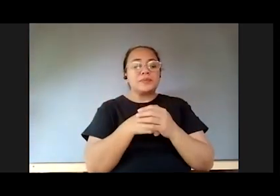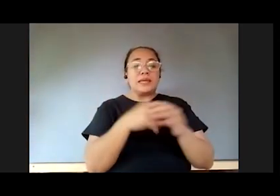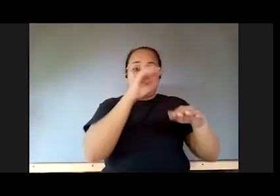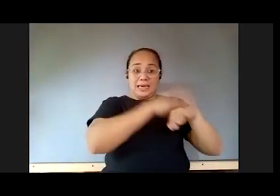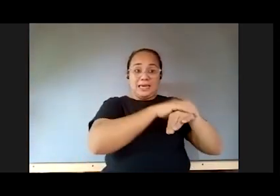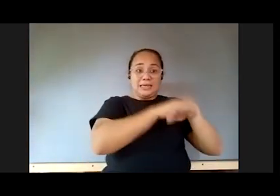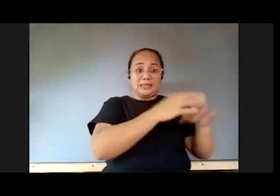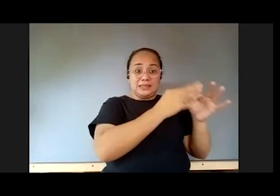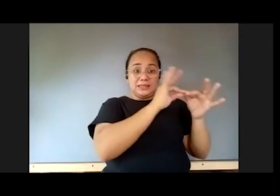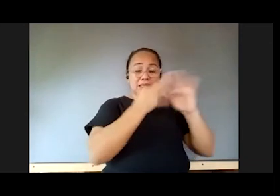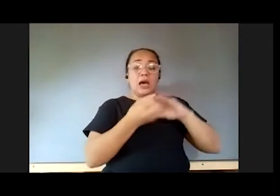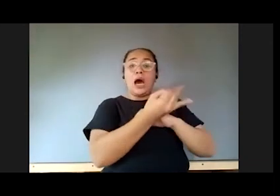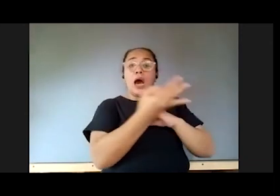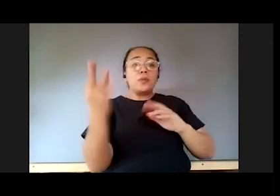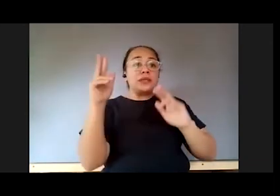family?